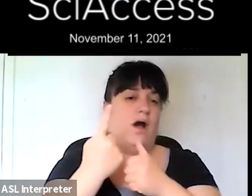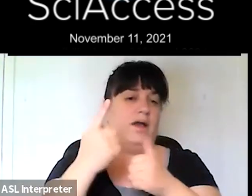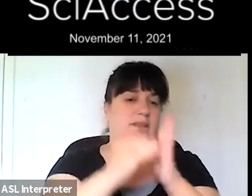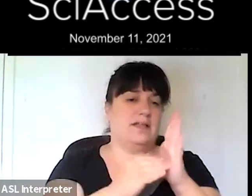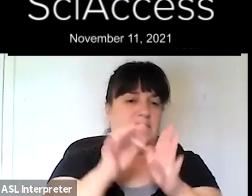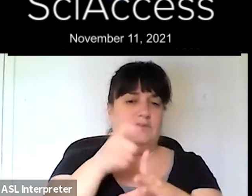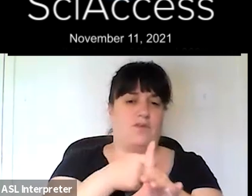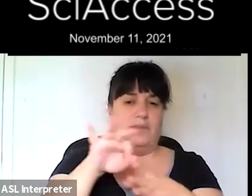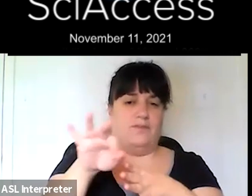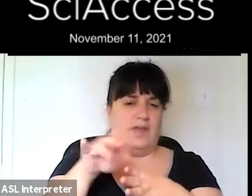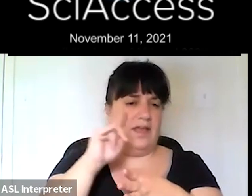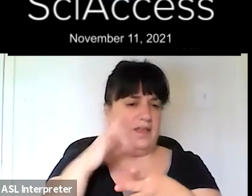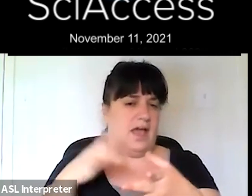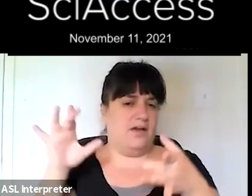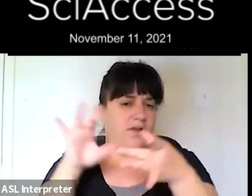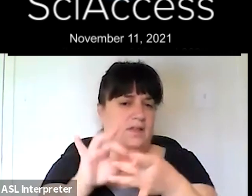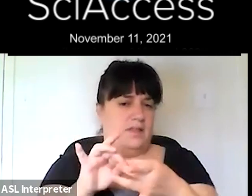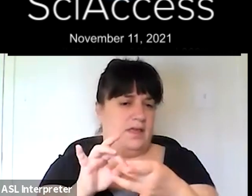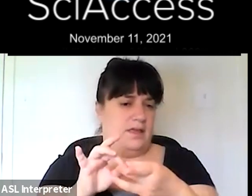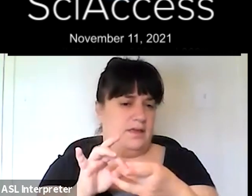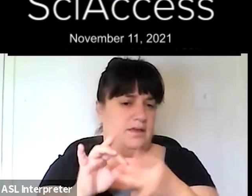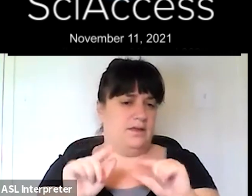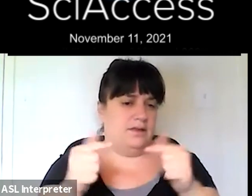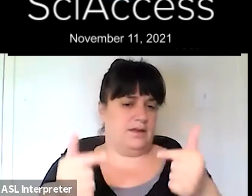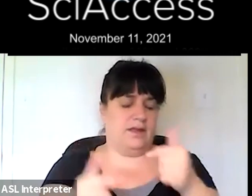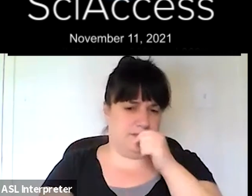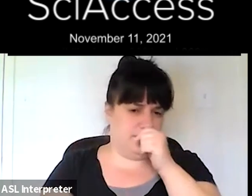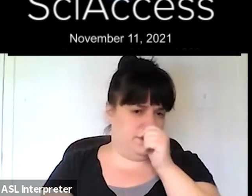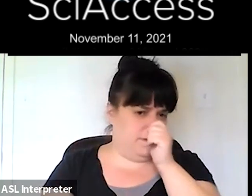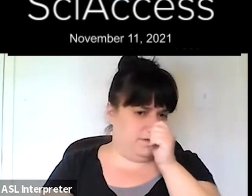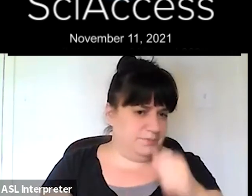there's a link there on the slide. Next slide, Tori, please.